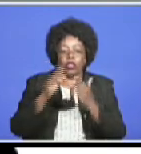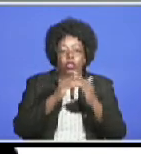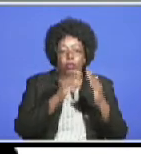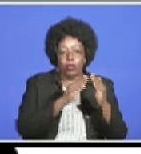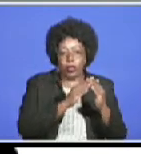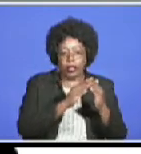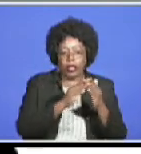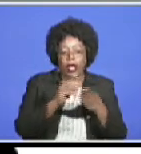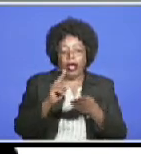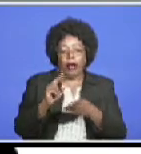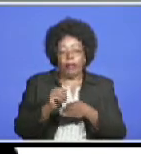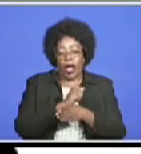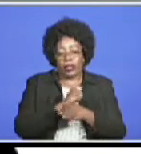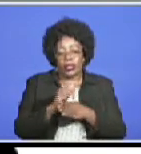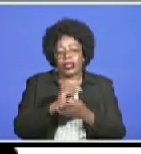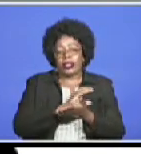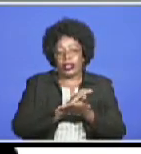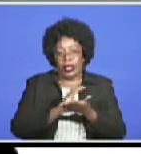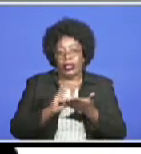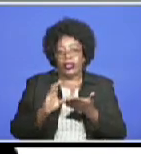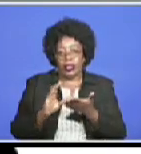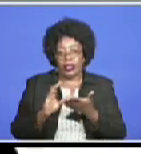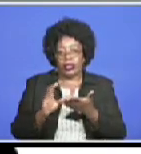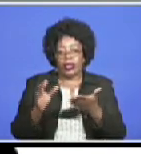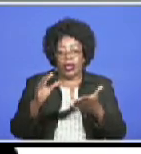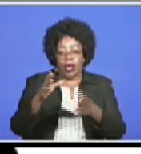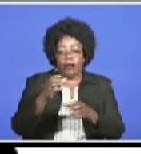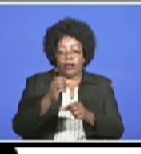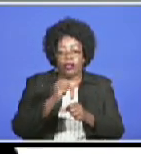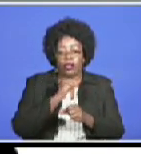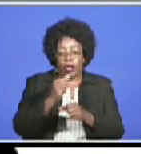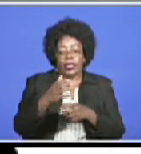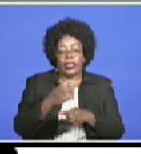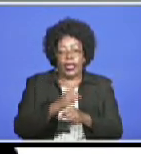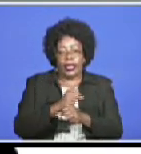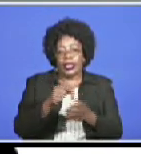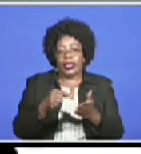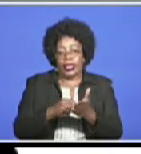practice good hygiene as the best defense against contracting the COVID-19 virus.